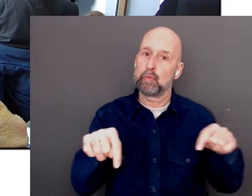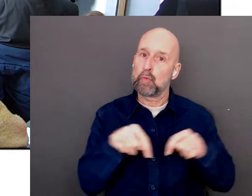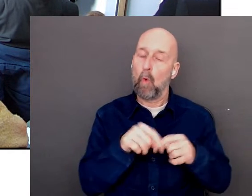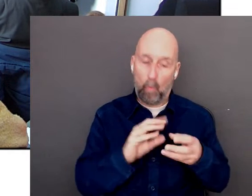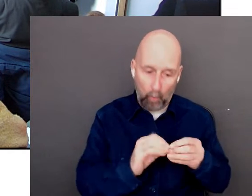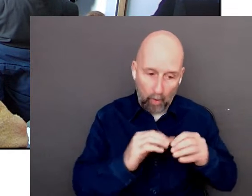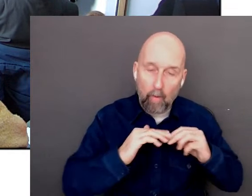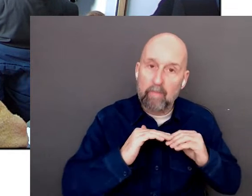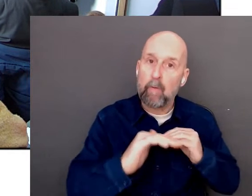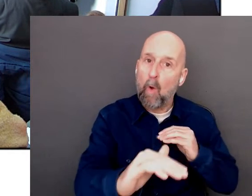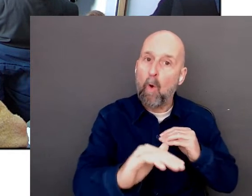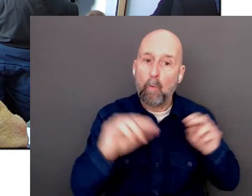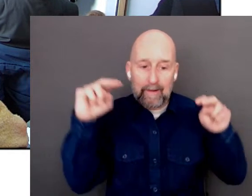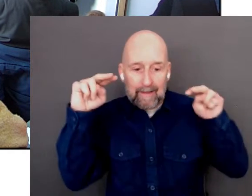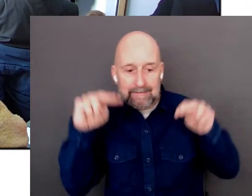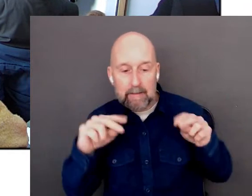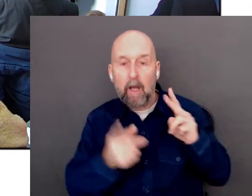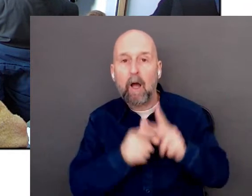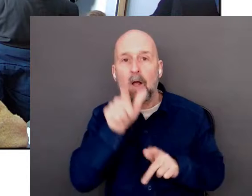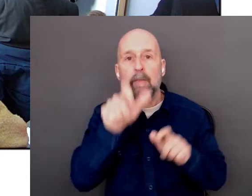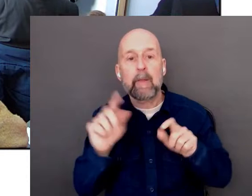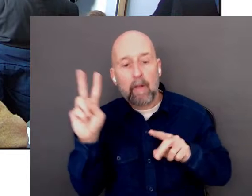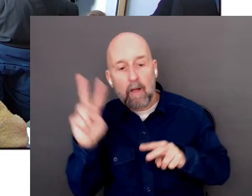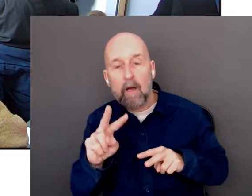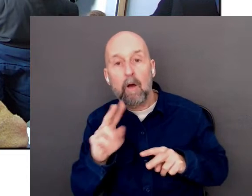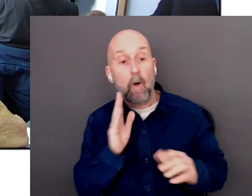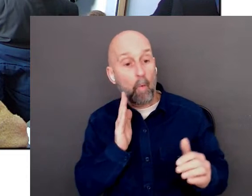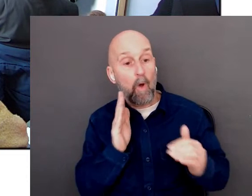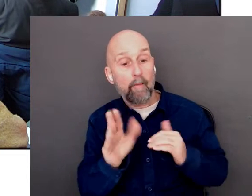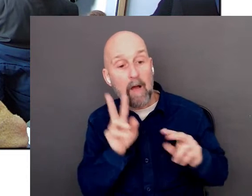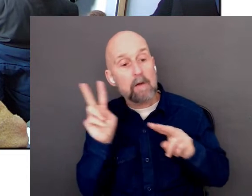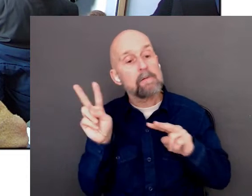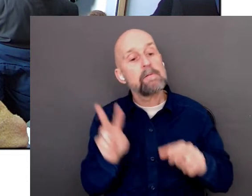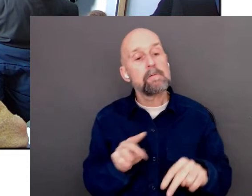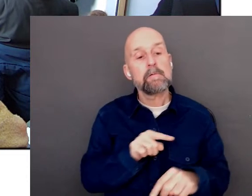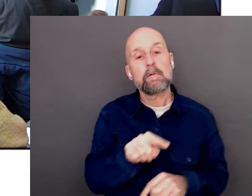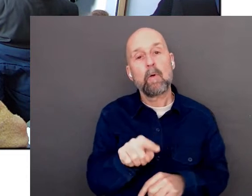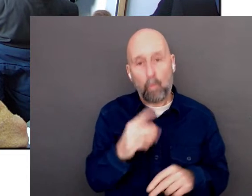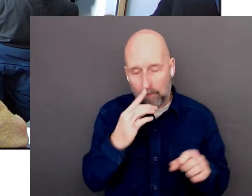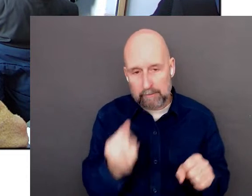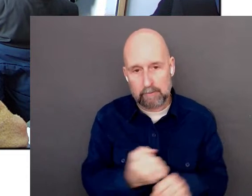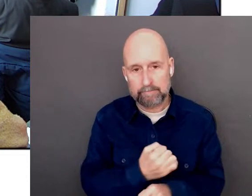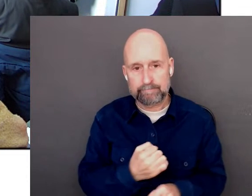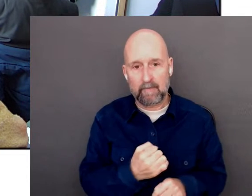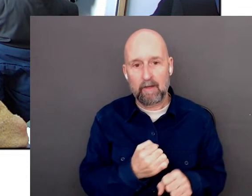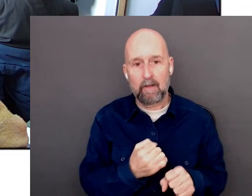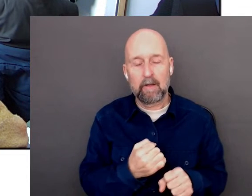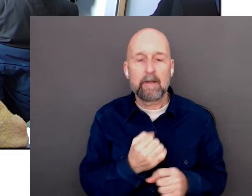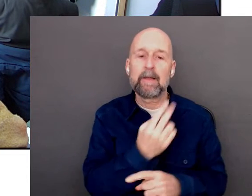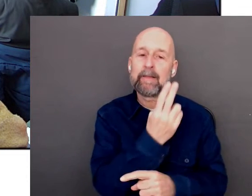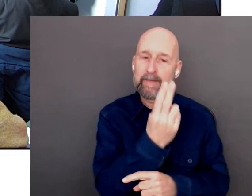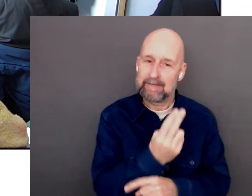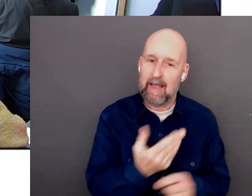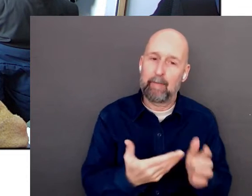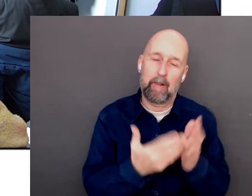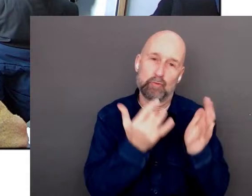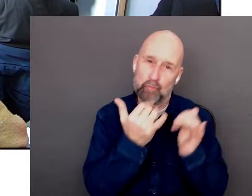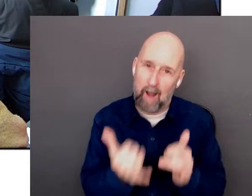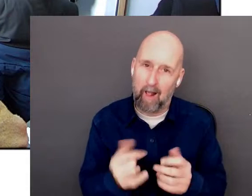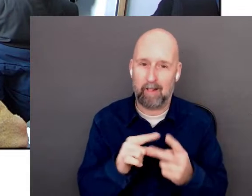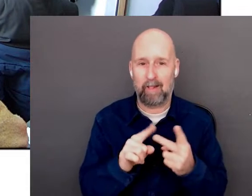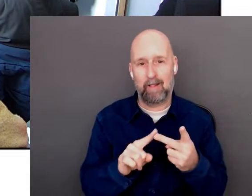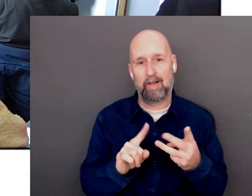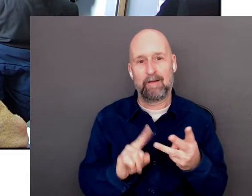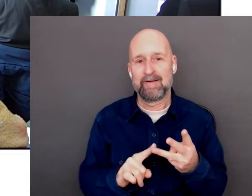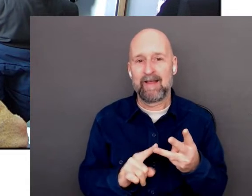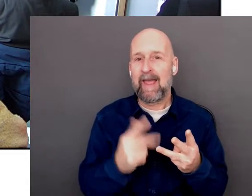we see what other people are going to do if they walk by. And so there's design, but then there's trial, and it's